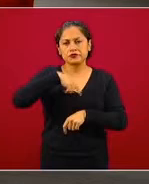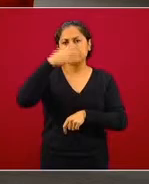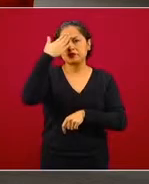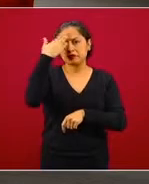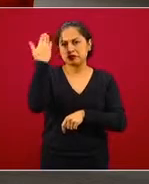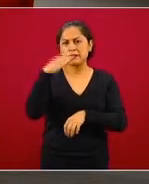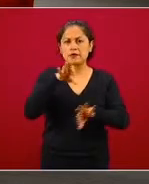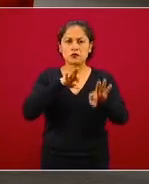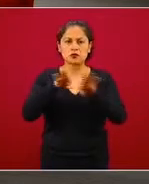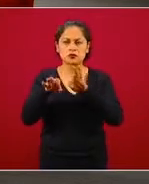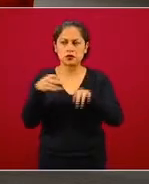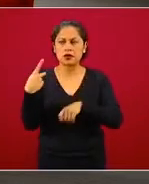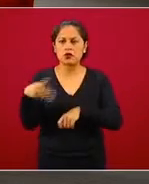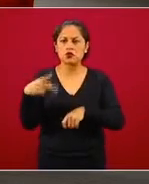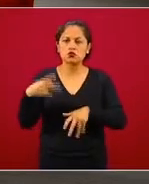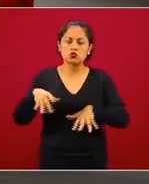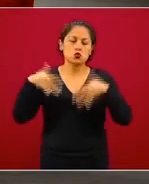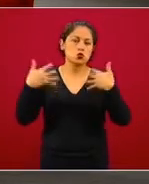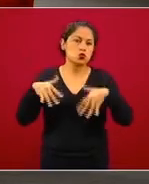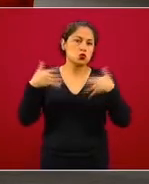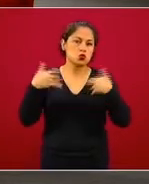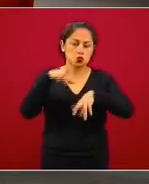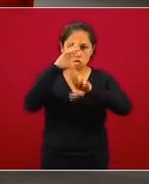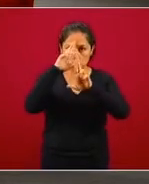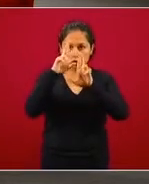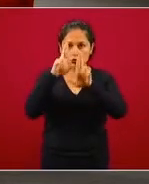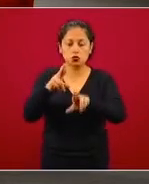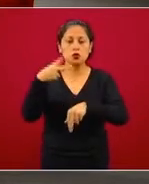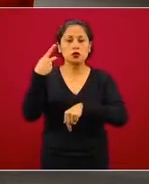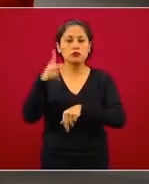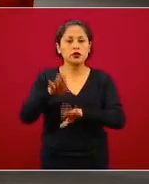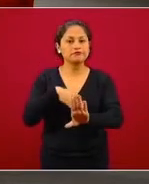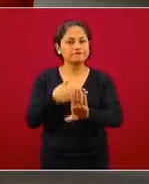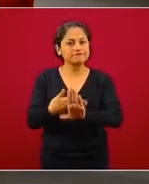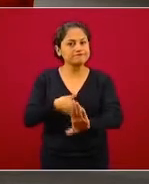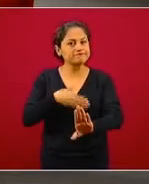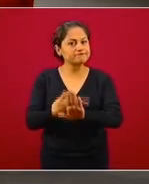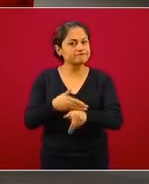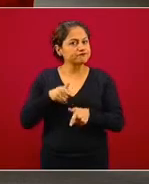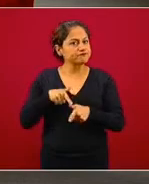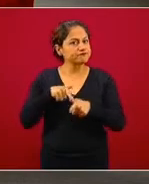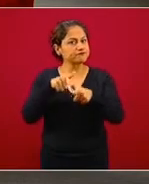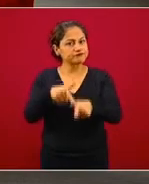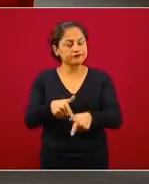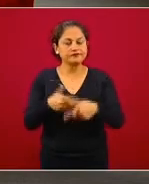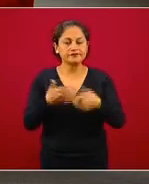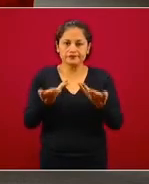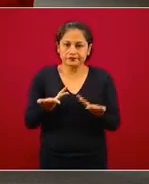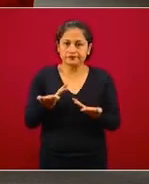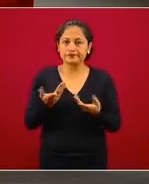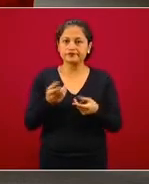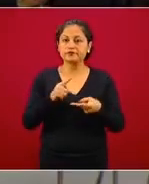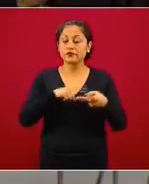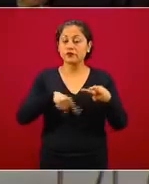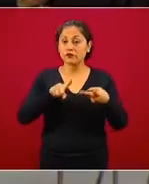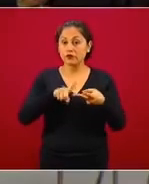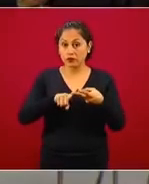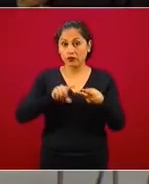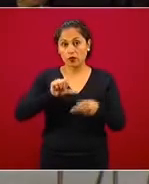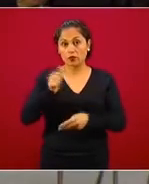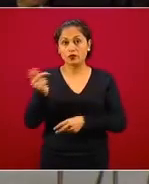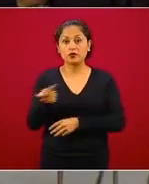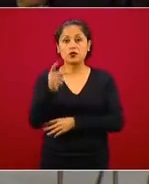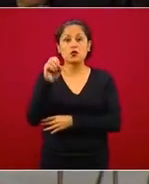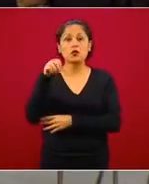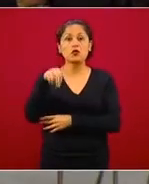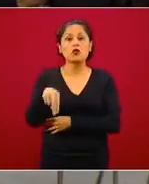pues Alliance, siguen the las Workers Health agresiones Alliance, desafortunadamente and para este public gremio. employees. Y otra cosa, la They ONU said that teme que al they